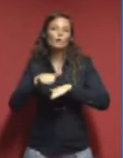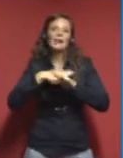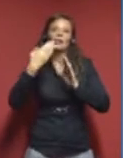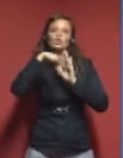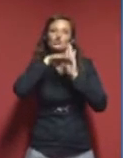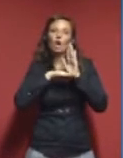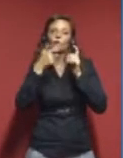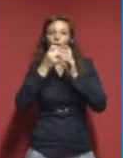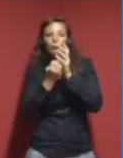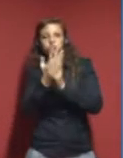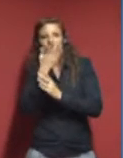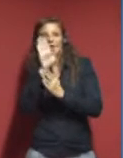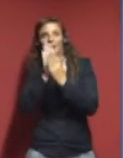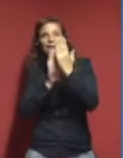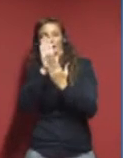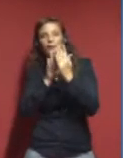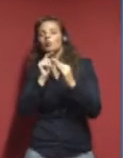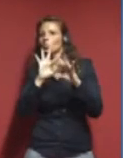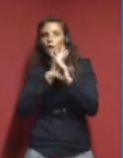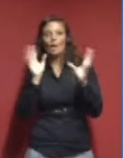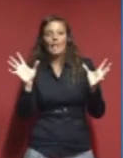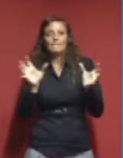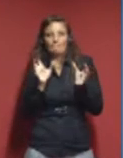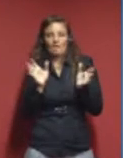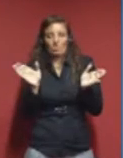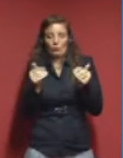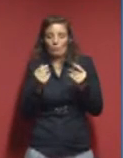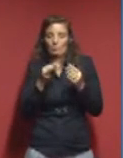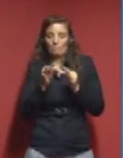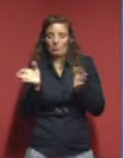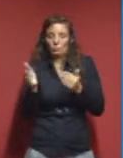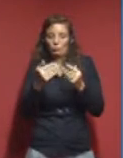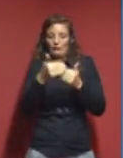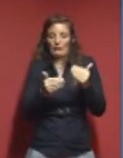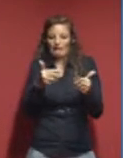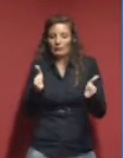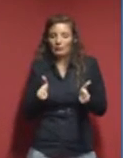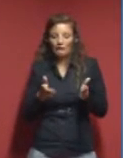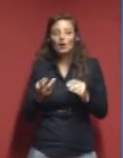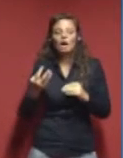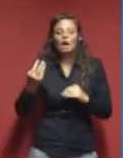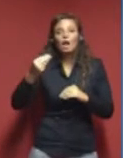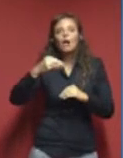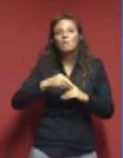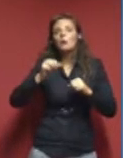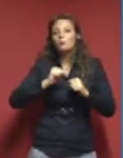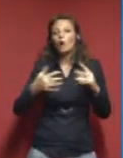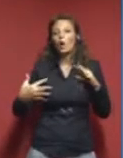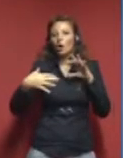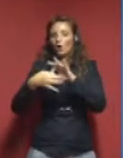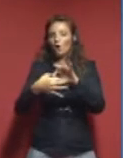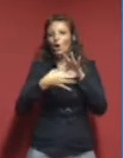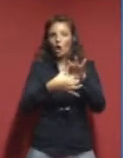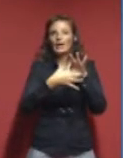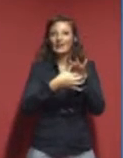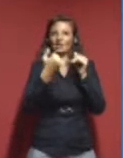compact, and it wires up with Ethernet patch cables. So the Ethernet patch cables is really an example